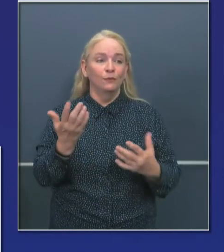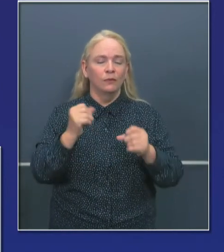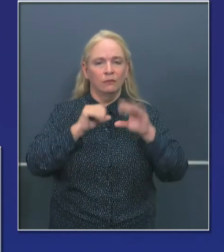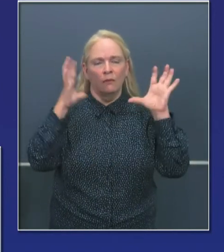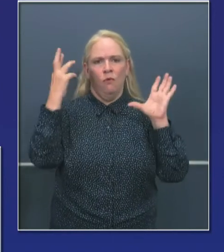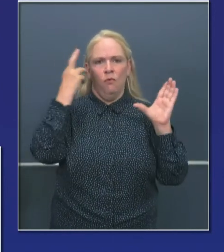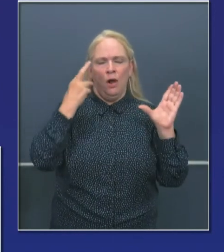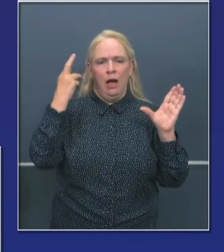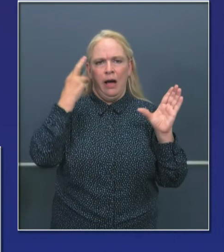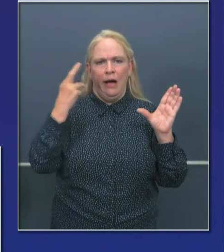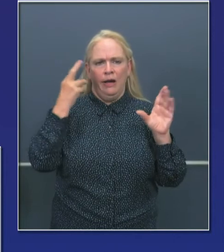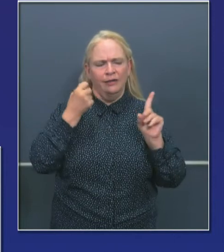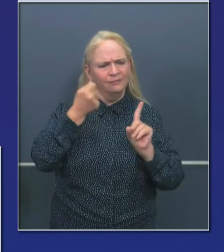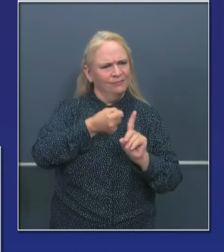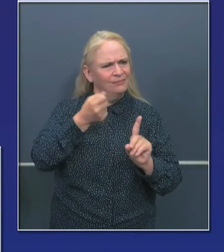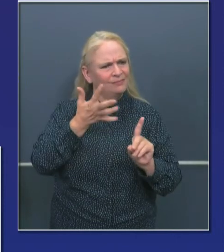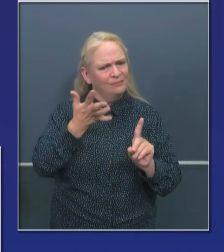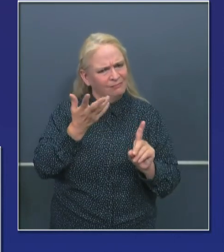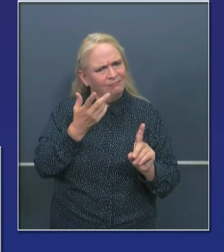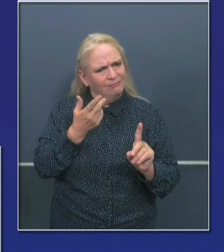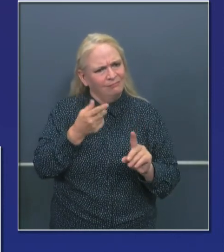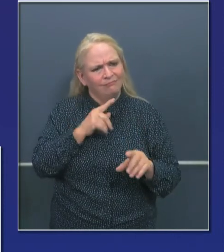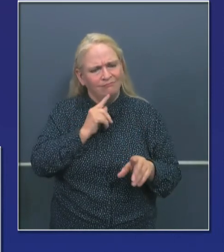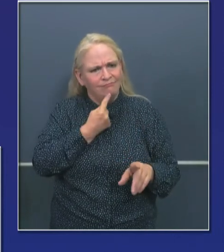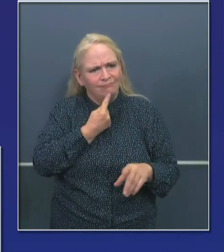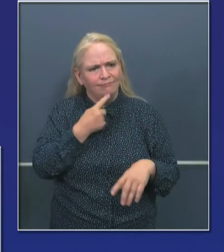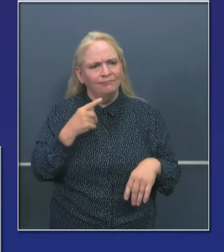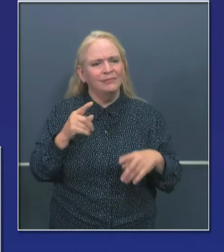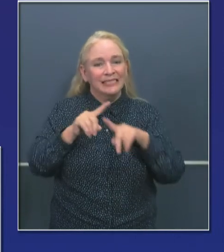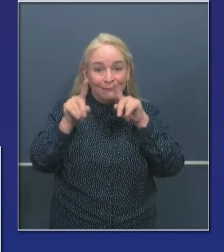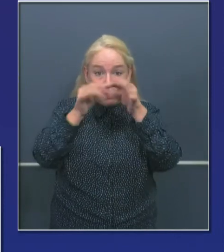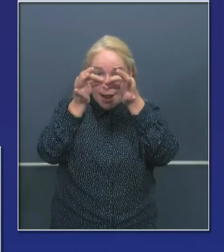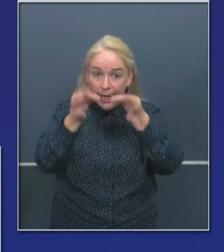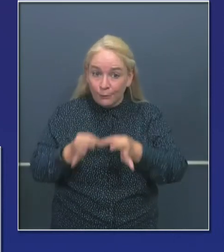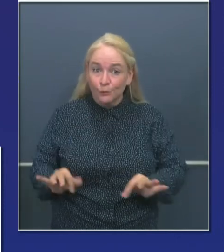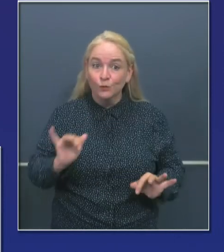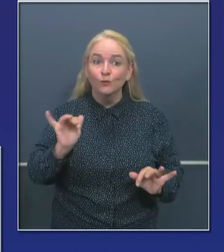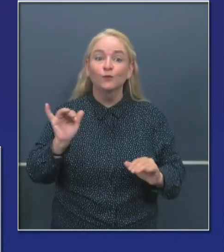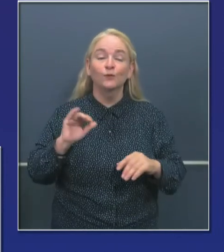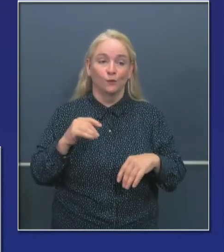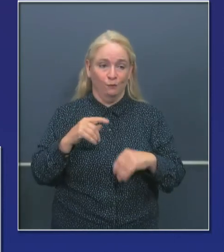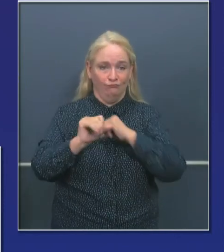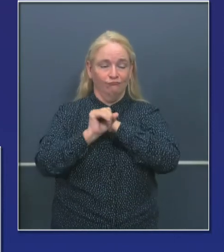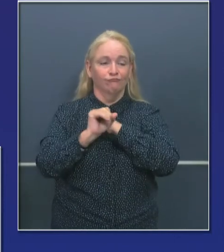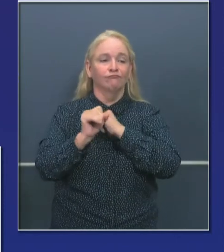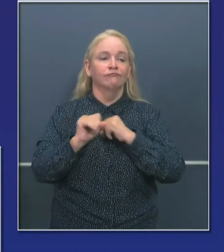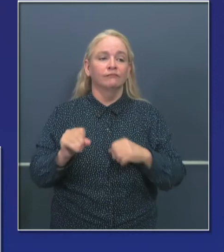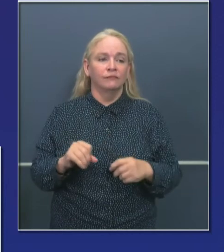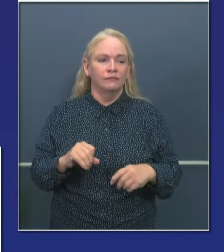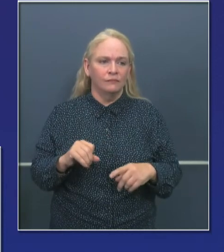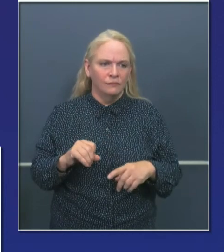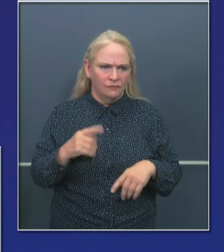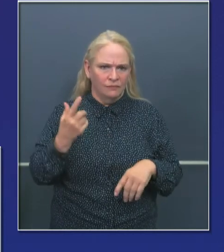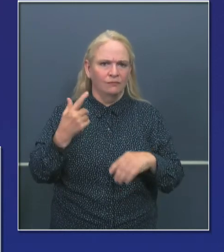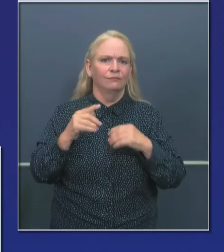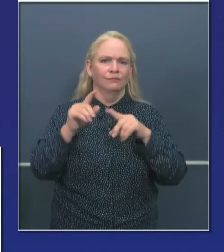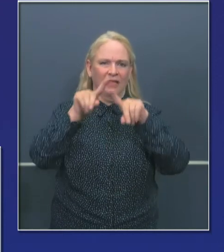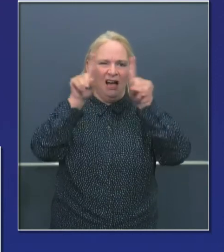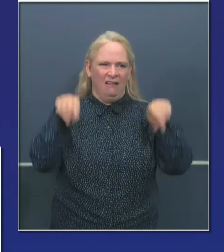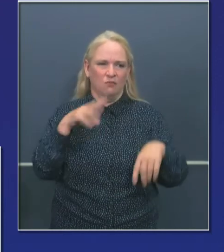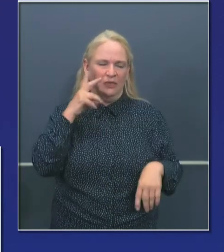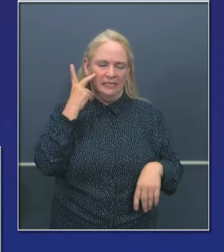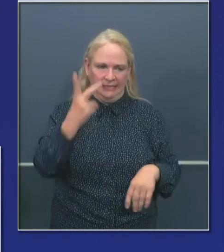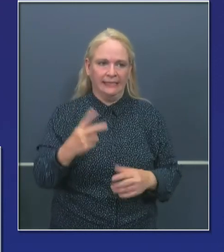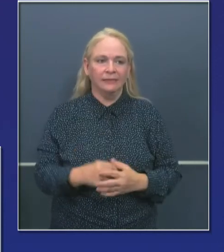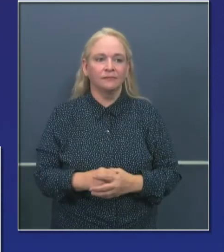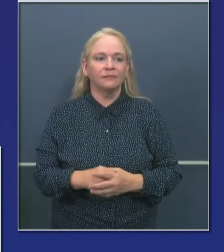can understand in Arabic, in Cantonese, in Mandarin, in Vietnamese, and other languages, and clearly